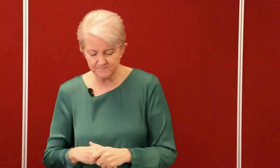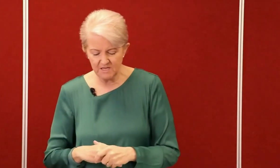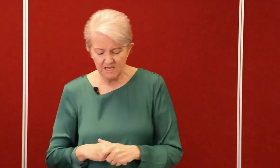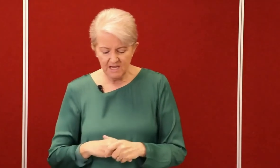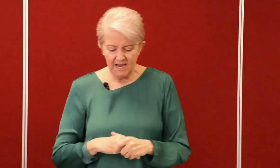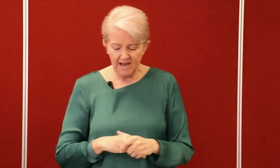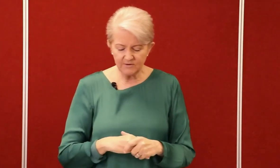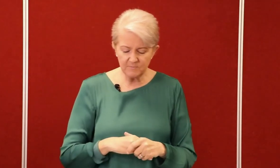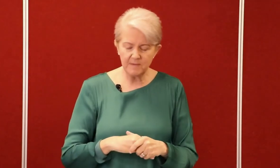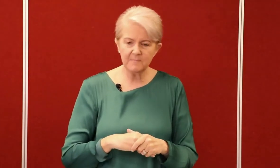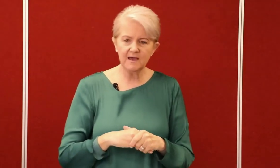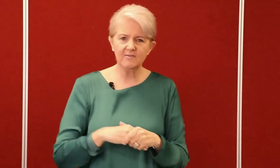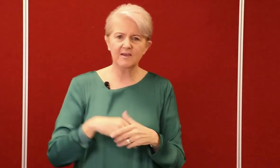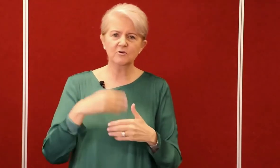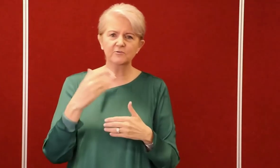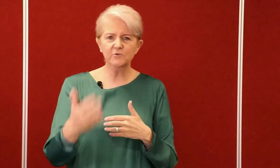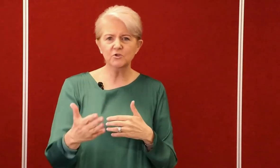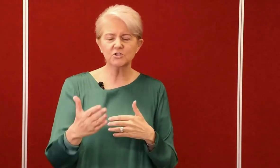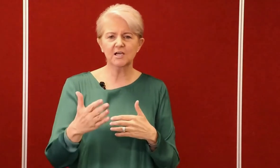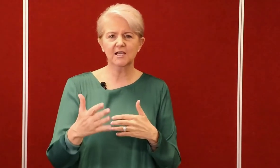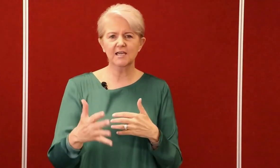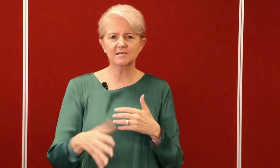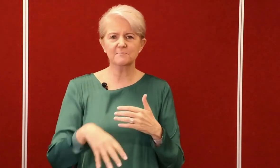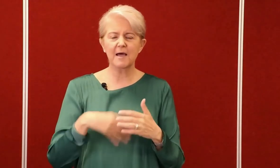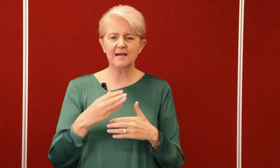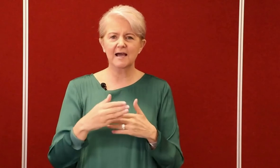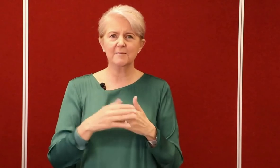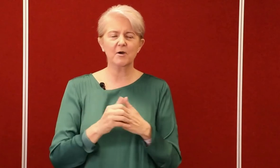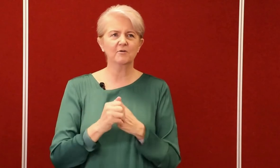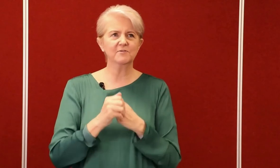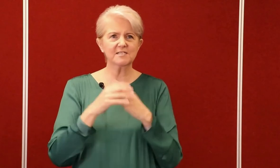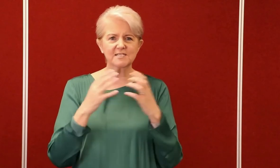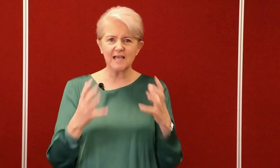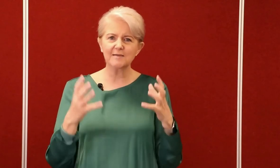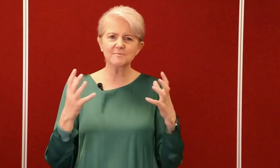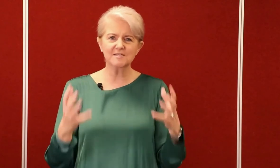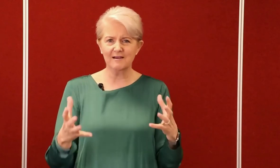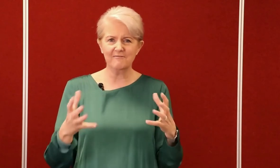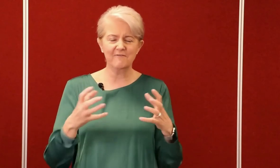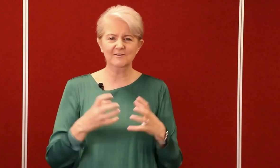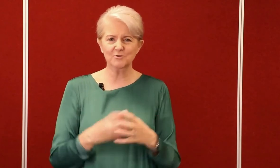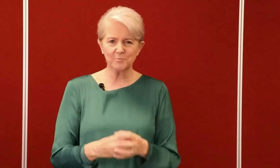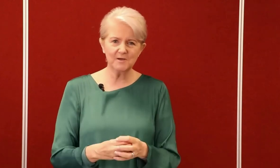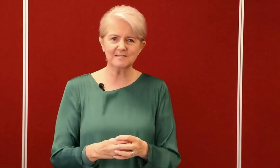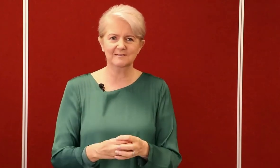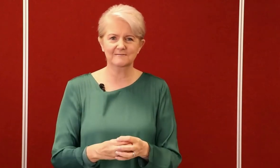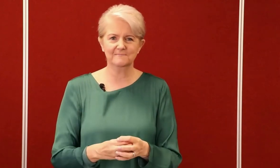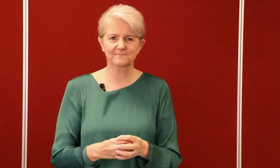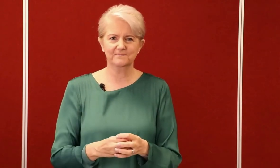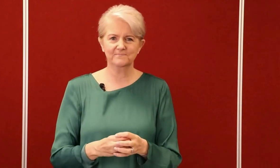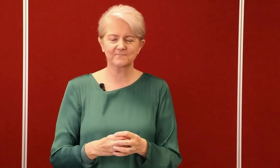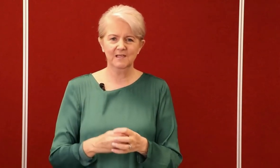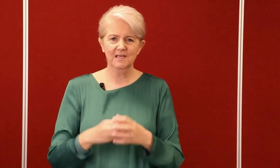that. And remember that your future is made up of the same stuff as your